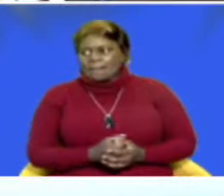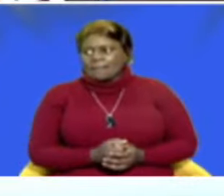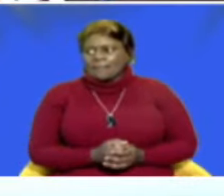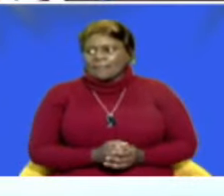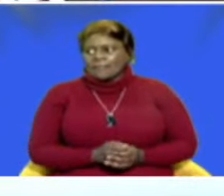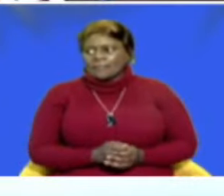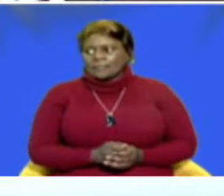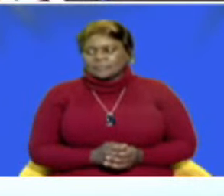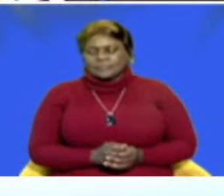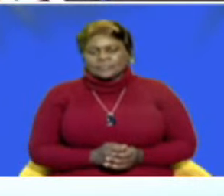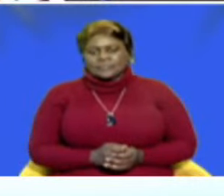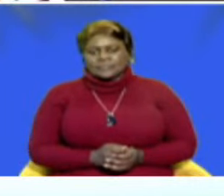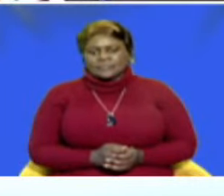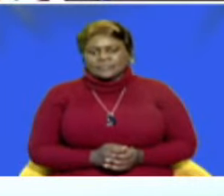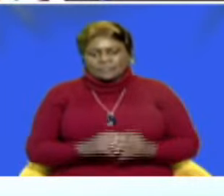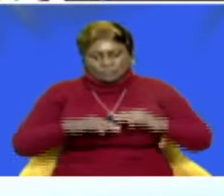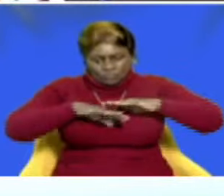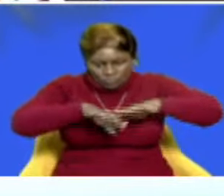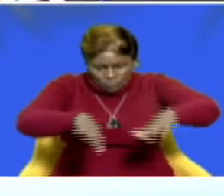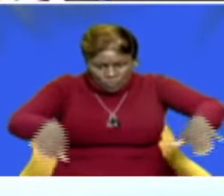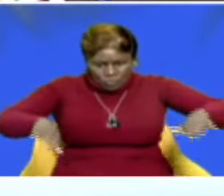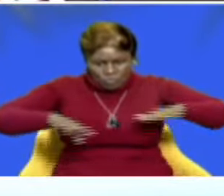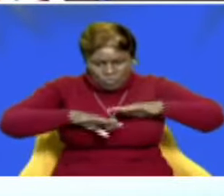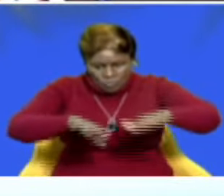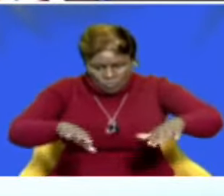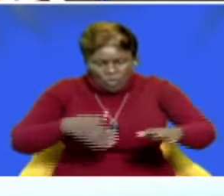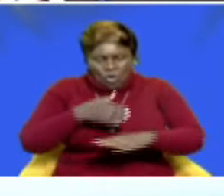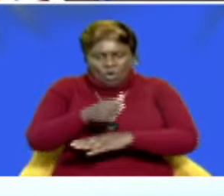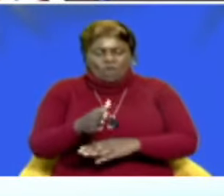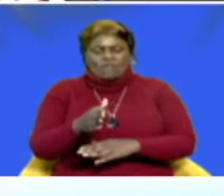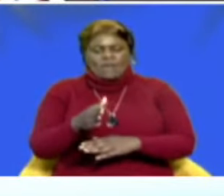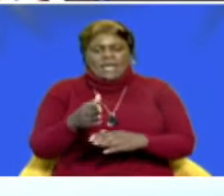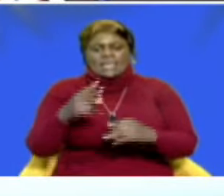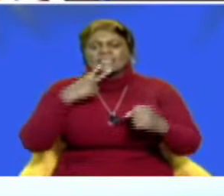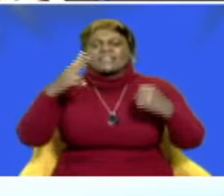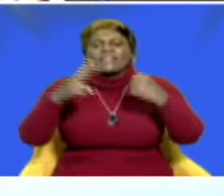Tuelekee vidimbwini ambapo zaidi ya waogeleaji 700 walishiriki mashindano ya